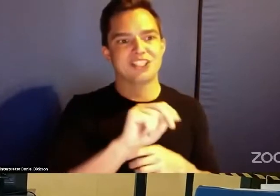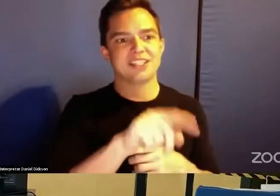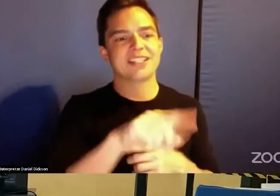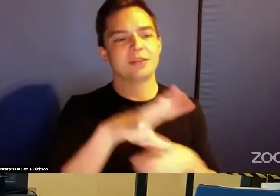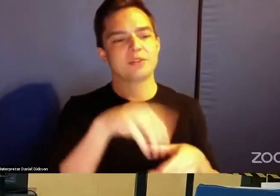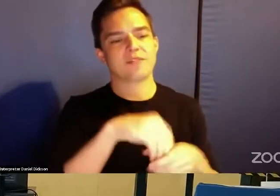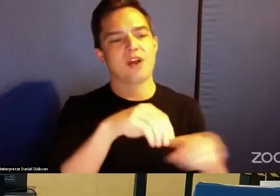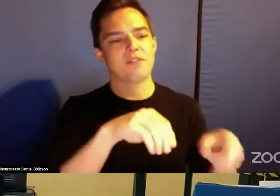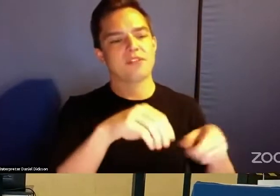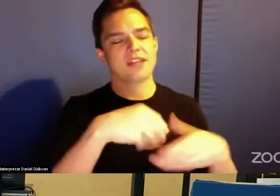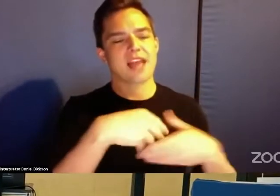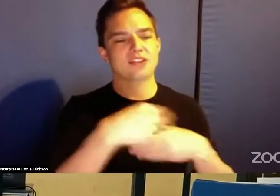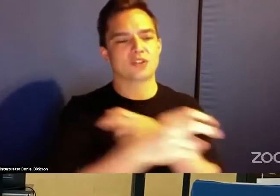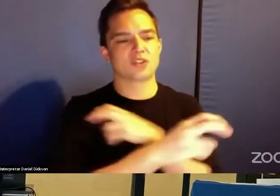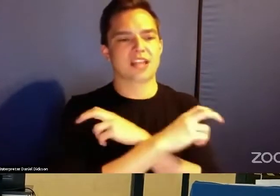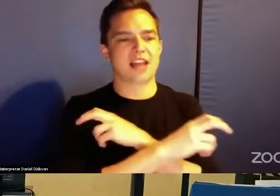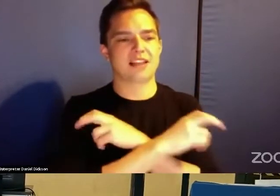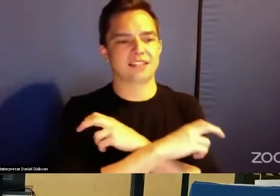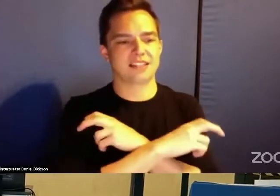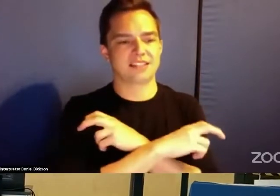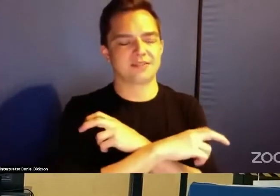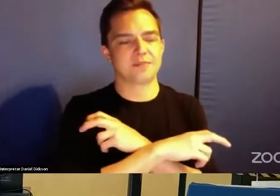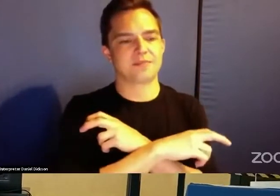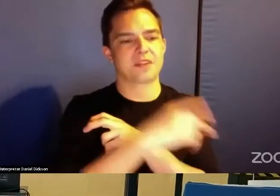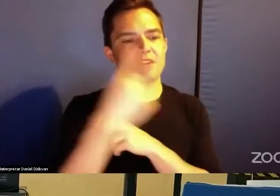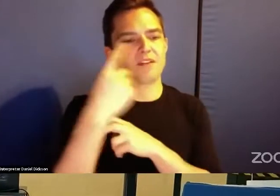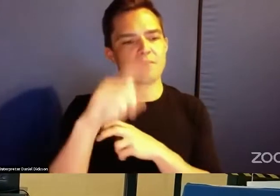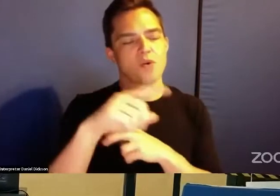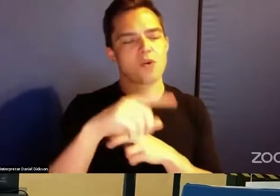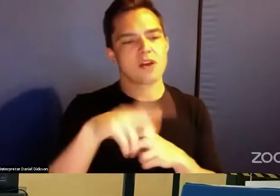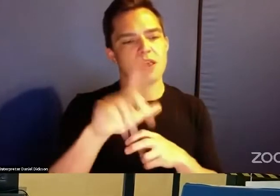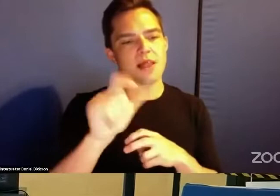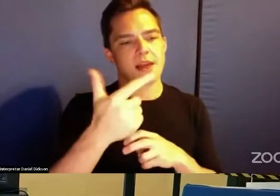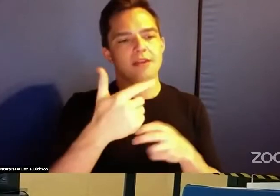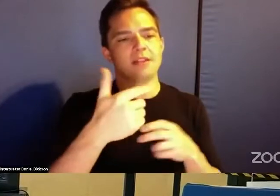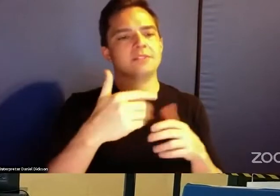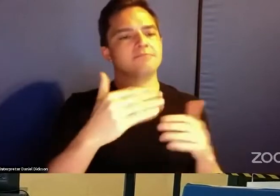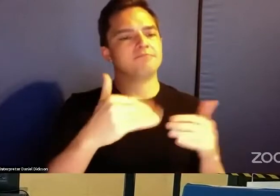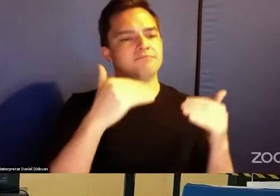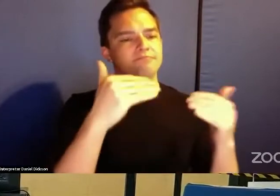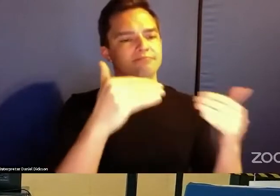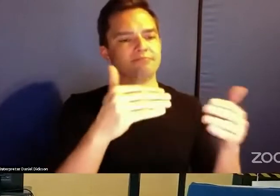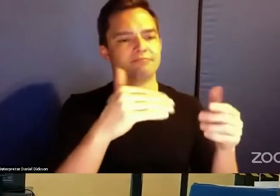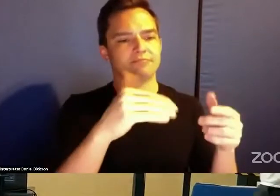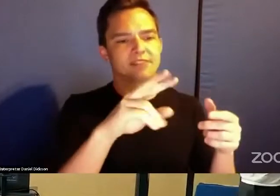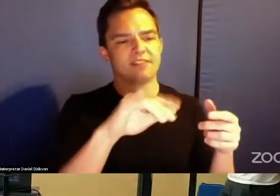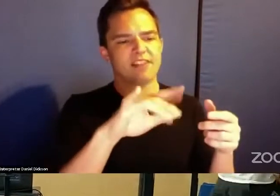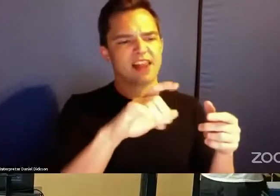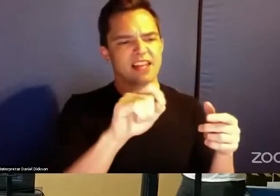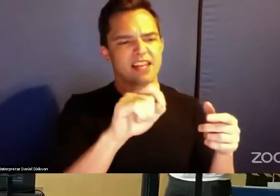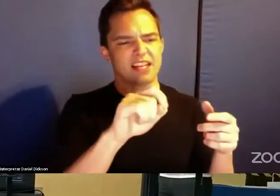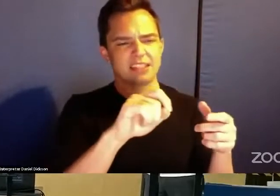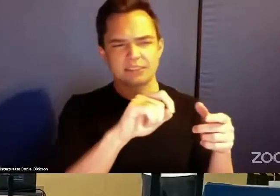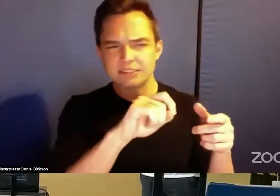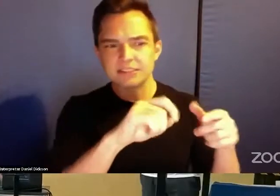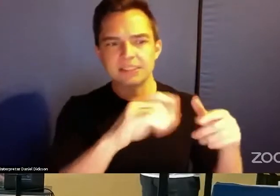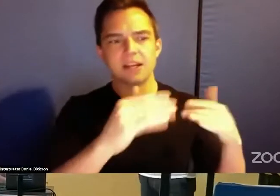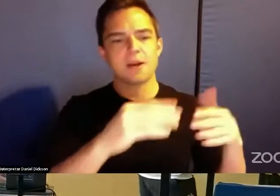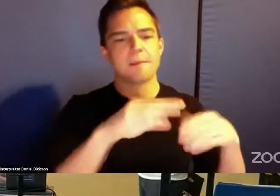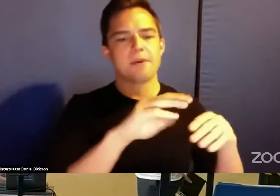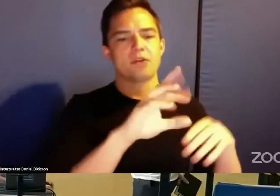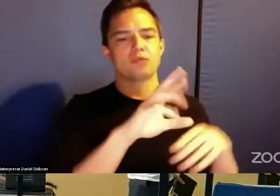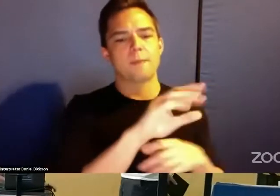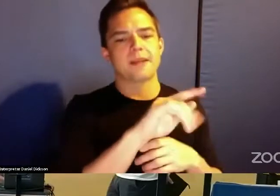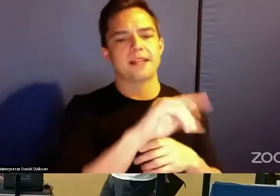exoskeleton for the Varileg Enhanced team. Here we see him with Robility Enhanced. Rolf Schock.